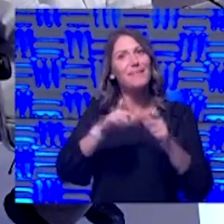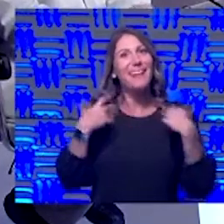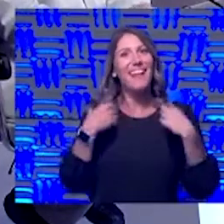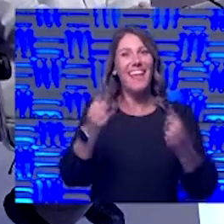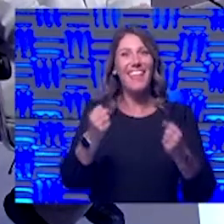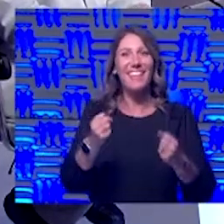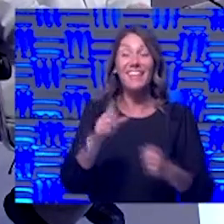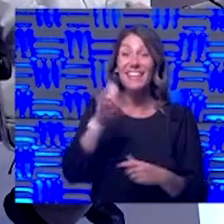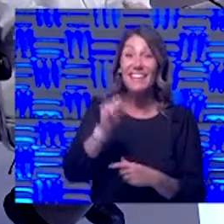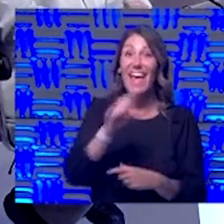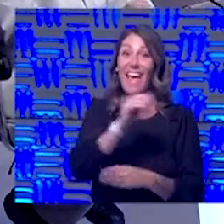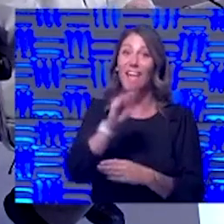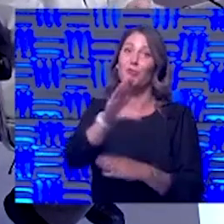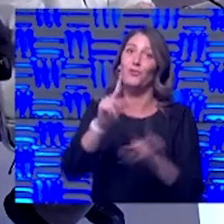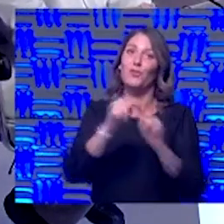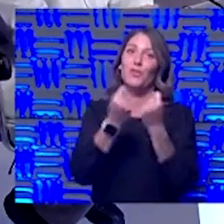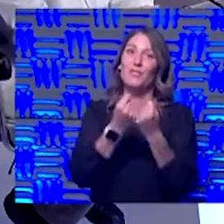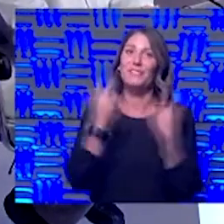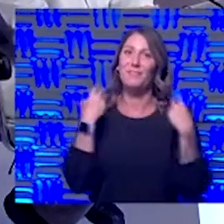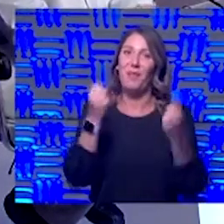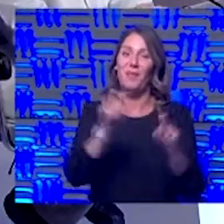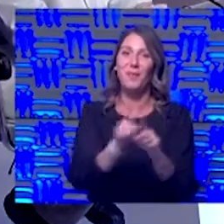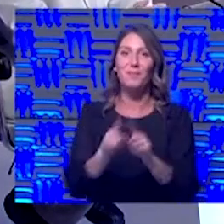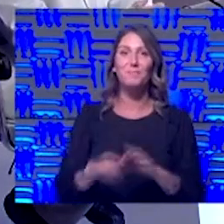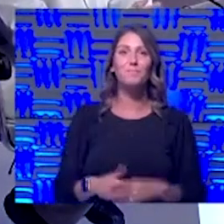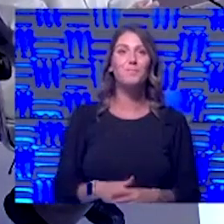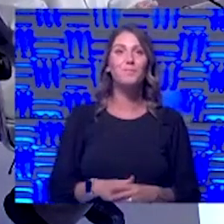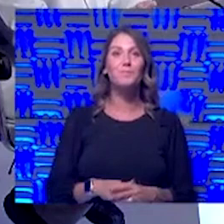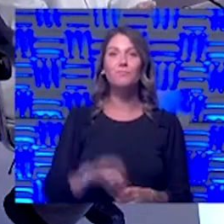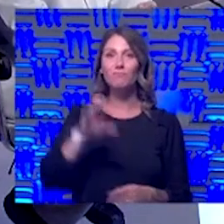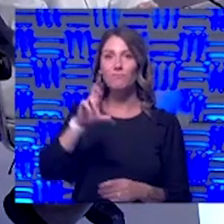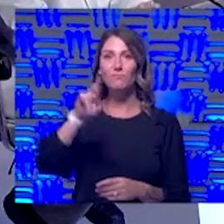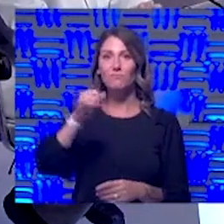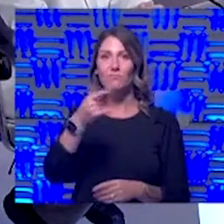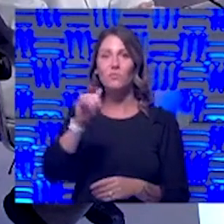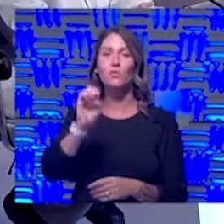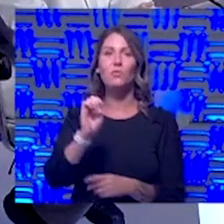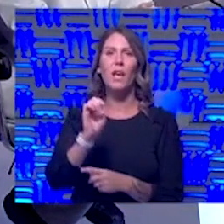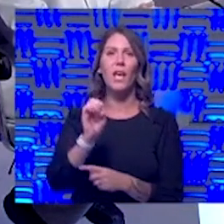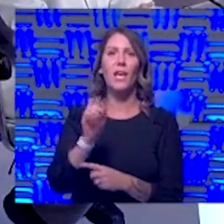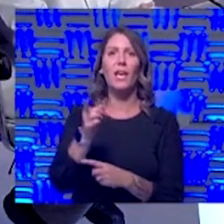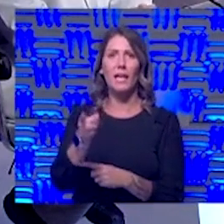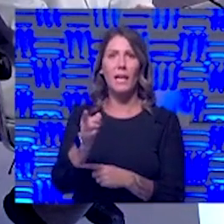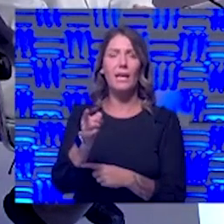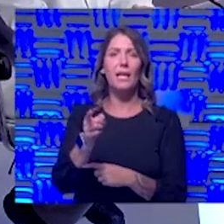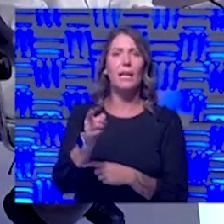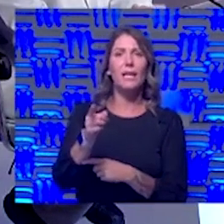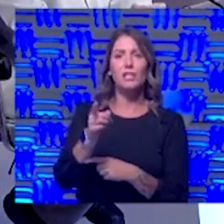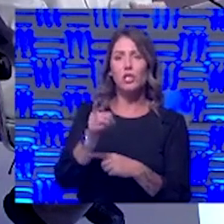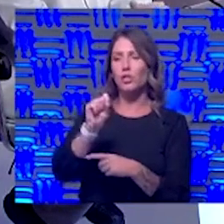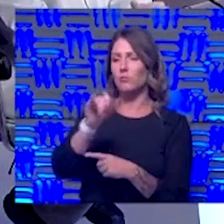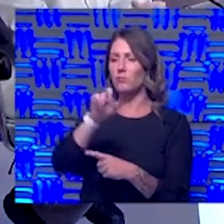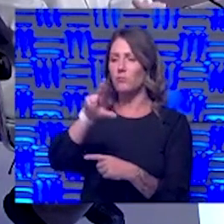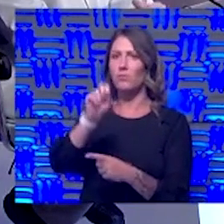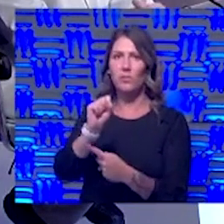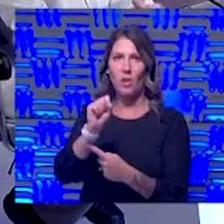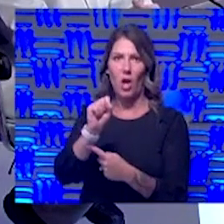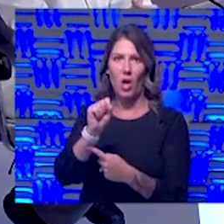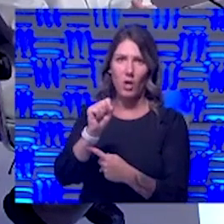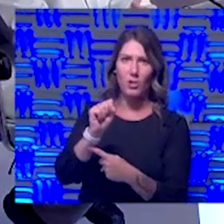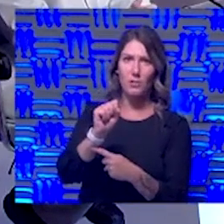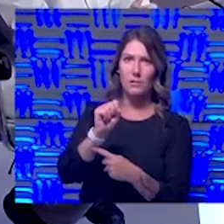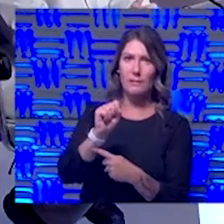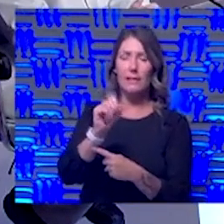running, for sure. And keep your team healthy. Yeah, that's what I'm... Craig writes, SARS is a cousin to SARS-CoV-2, and SARS just disappeared.